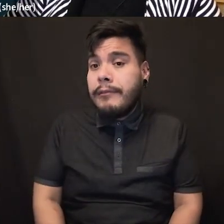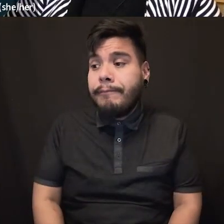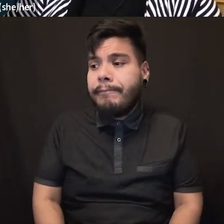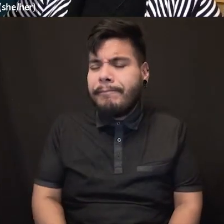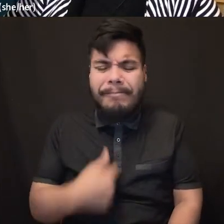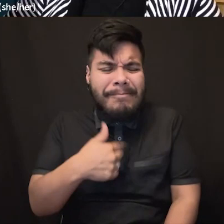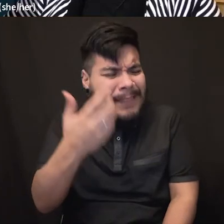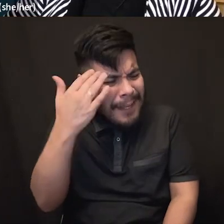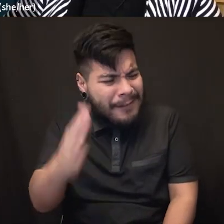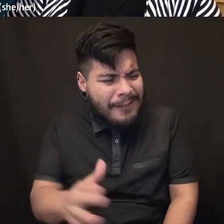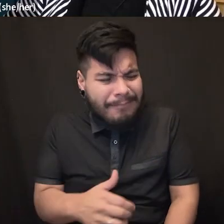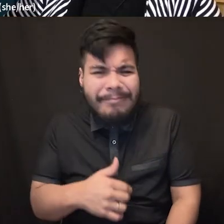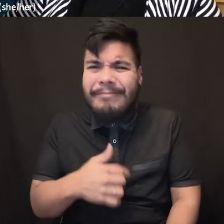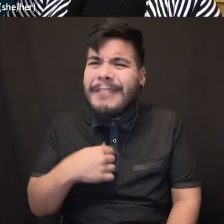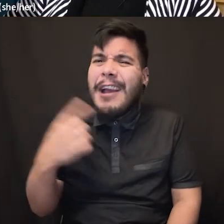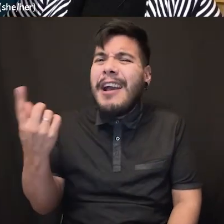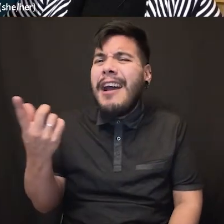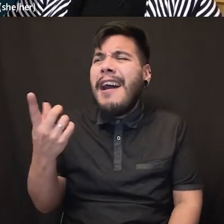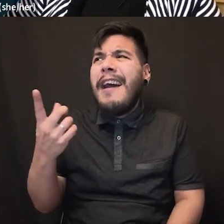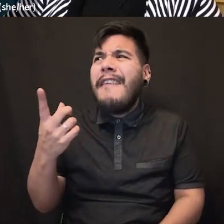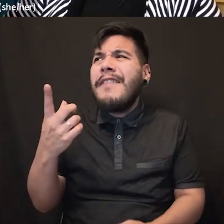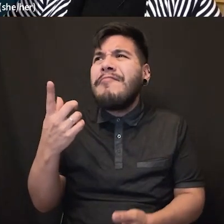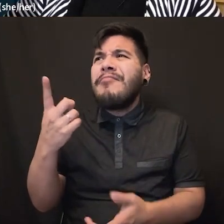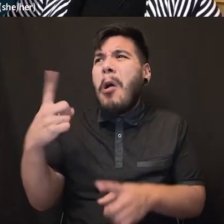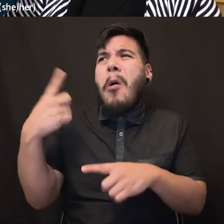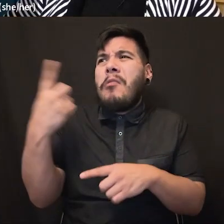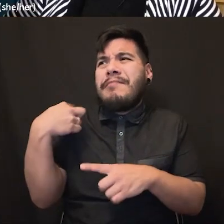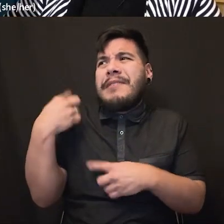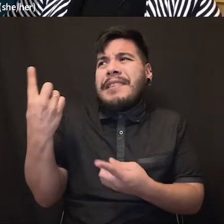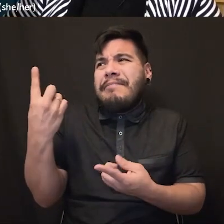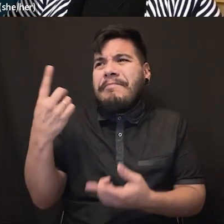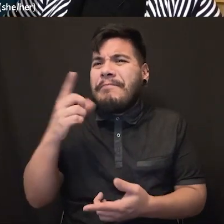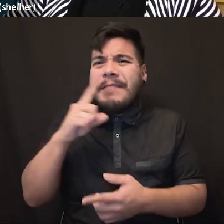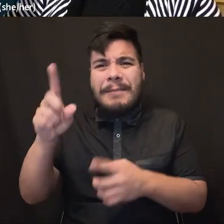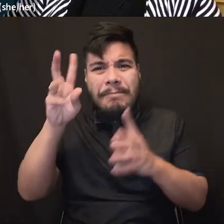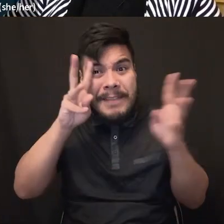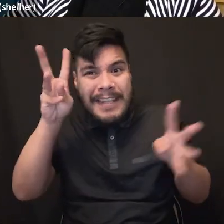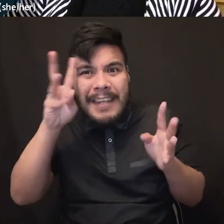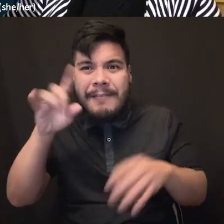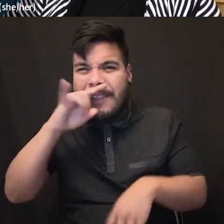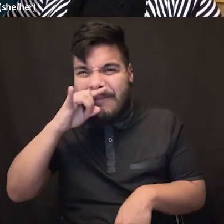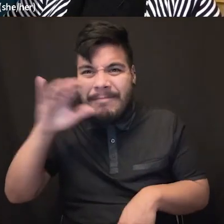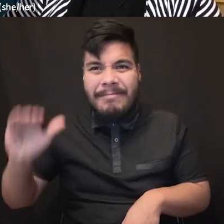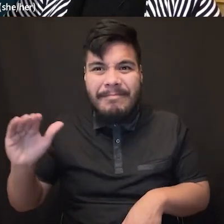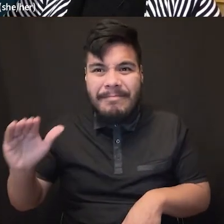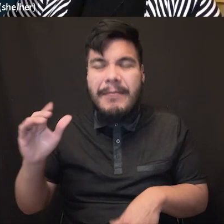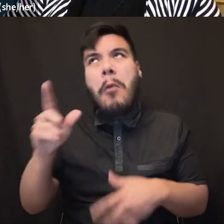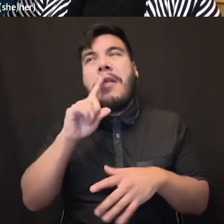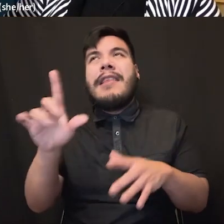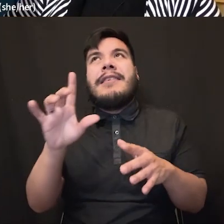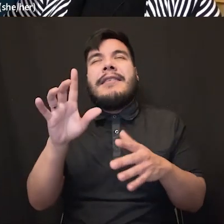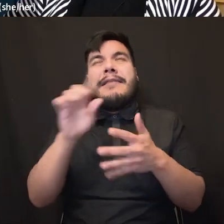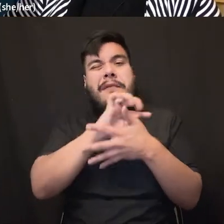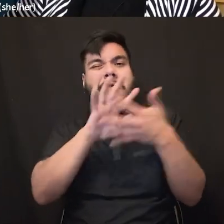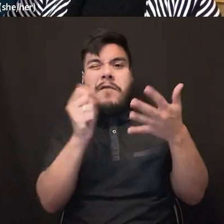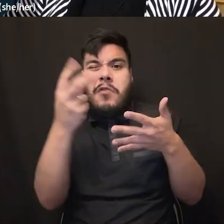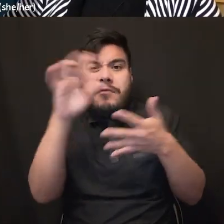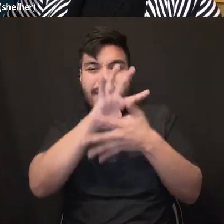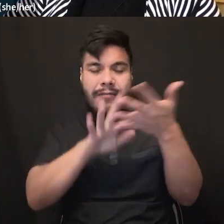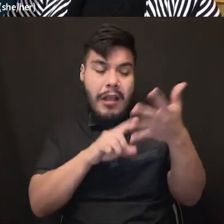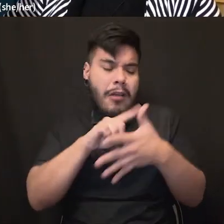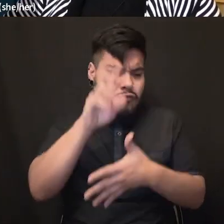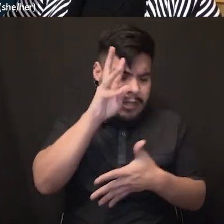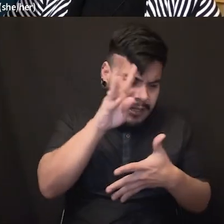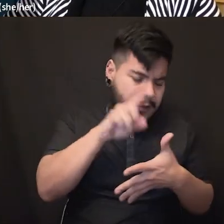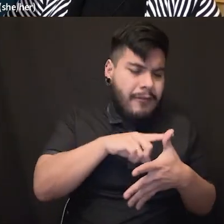I don't know. I was always a very like creative little kid. And so it was a combination of I was a creative little kid. I loved doing